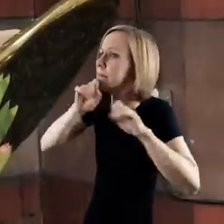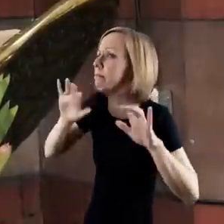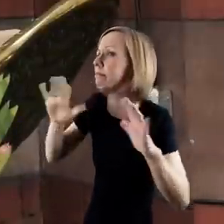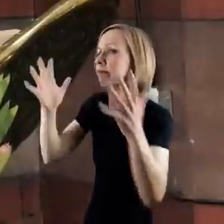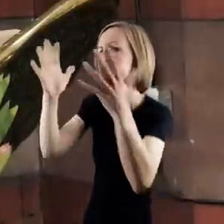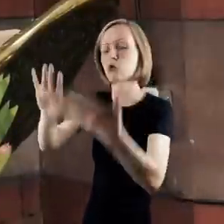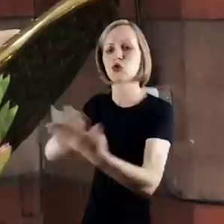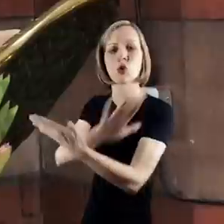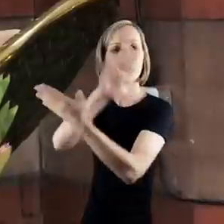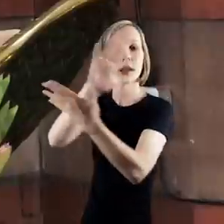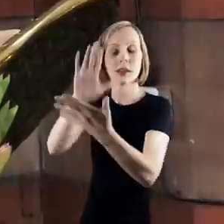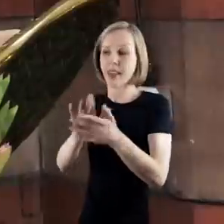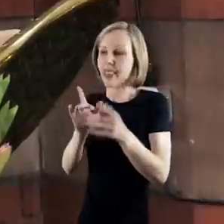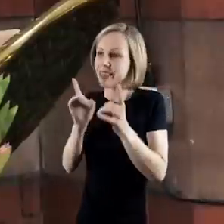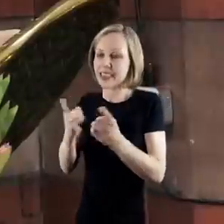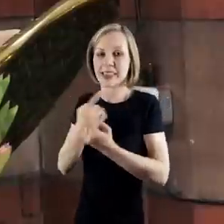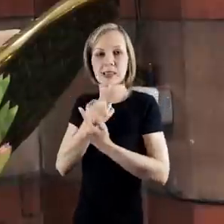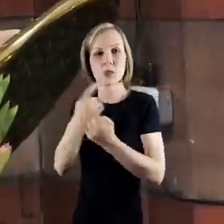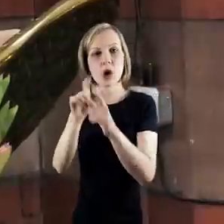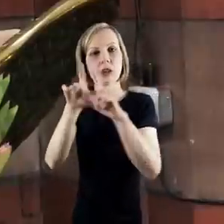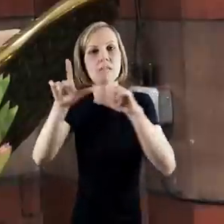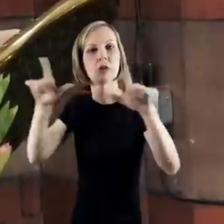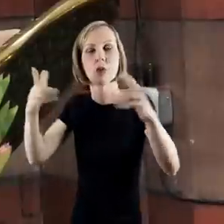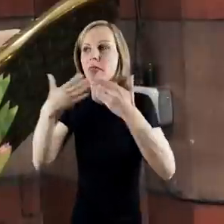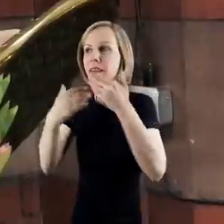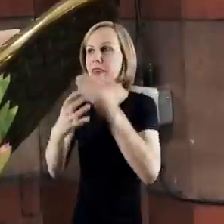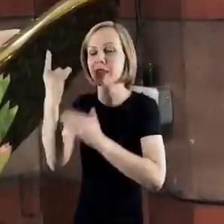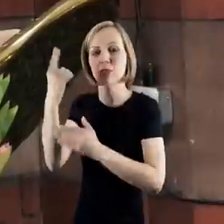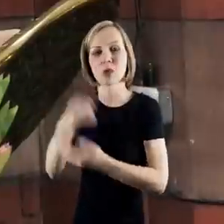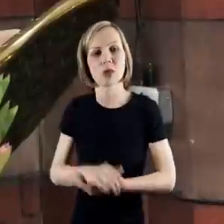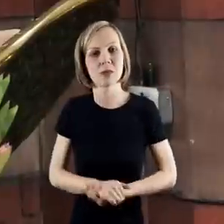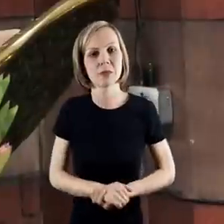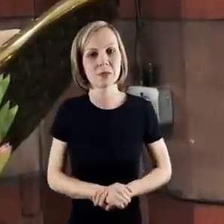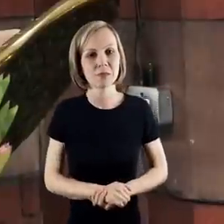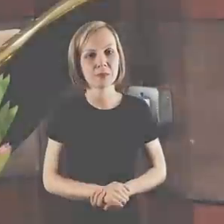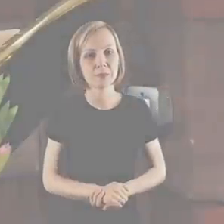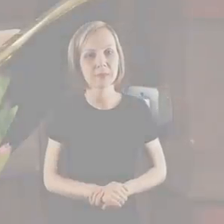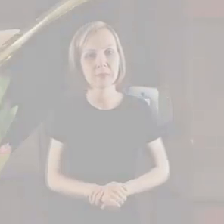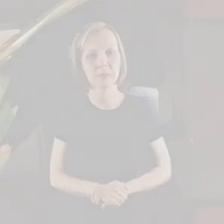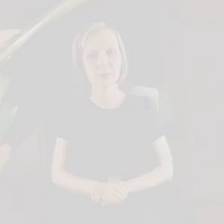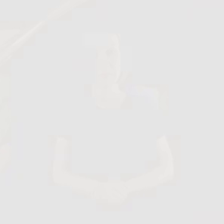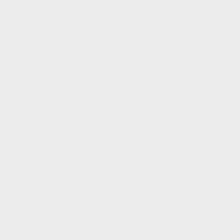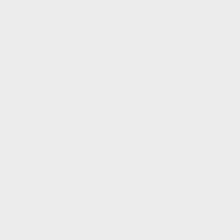This is the word of the Lord. Thanks be to God.